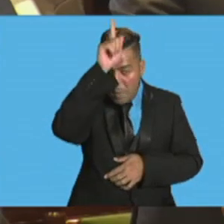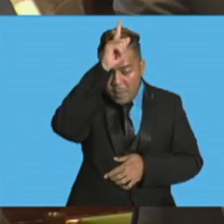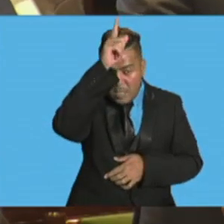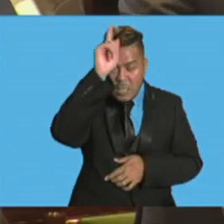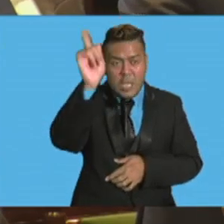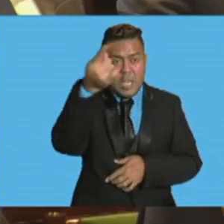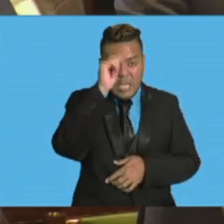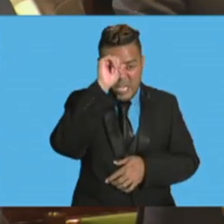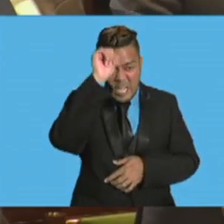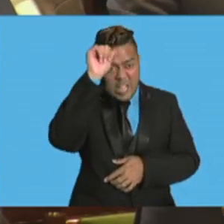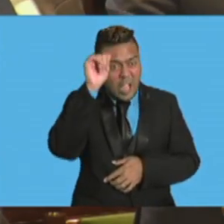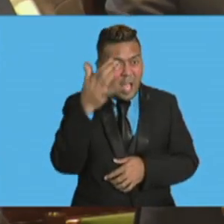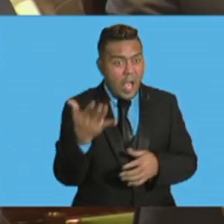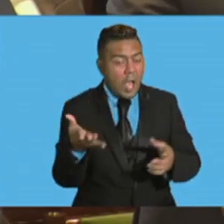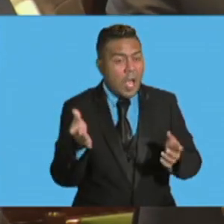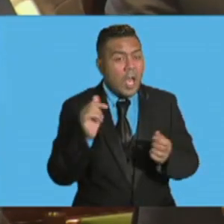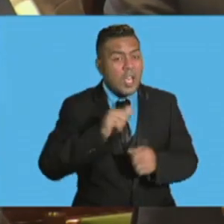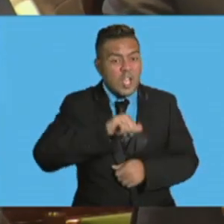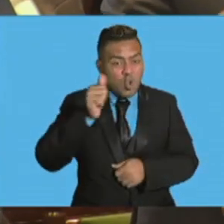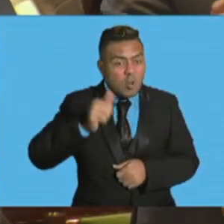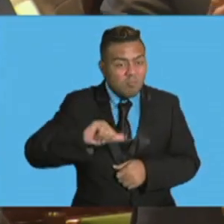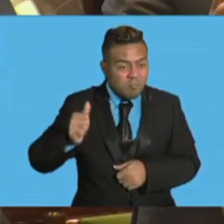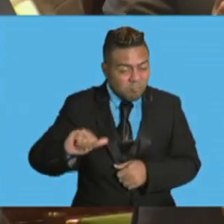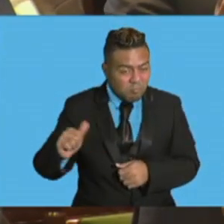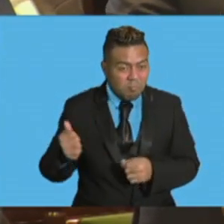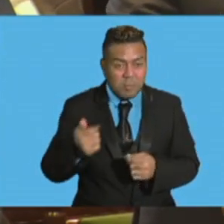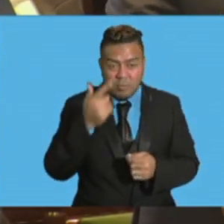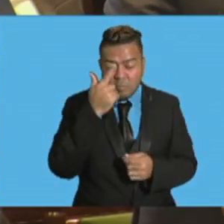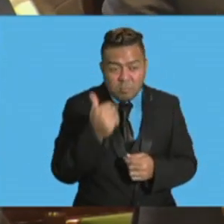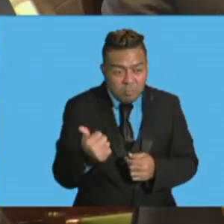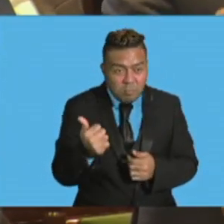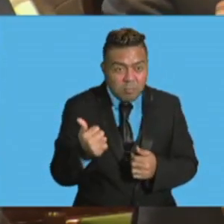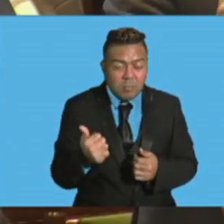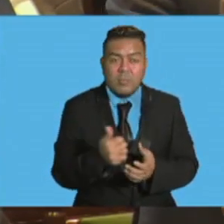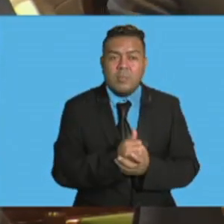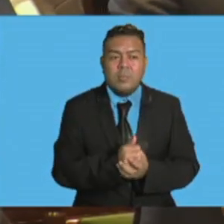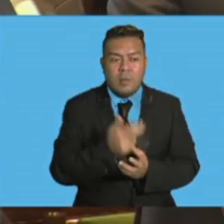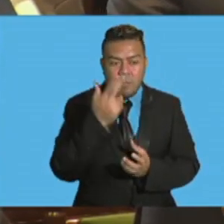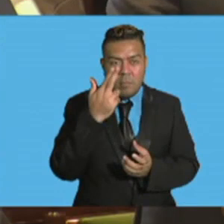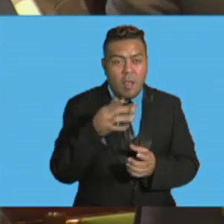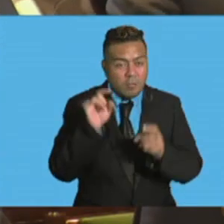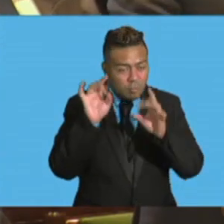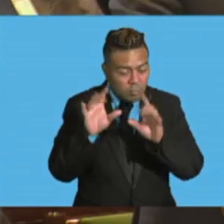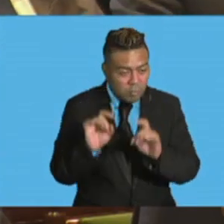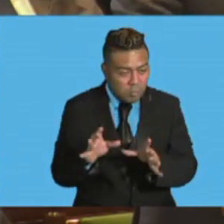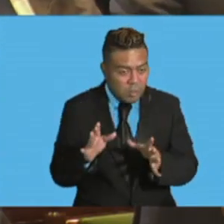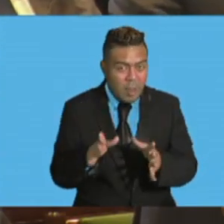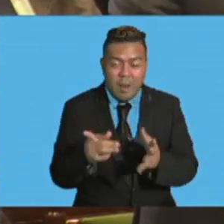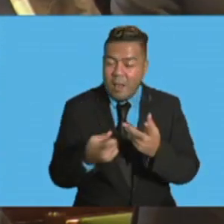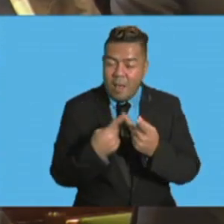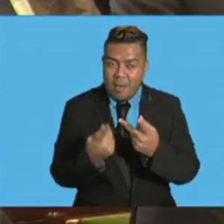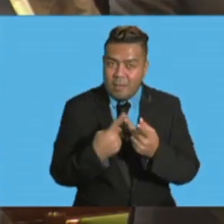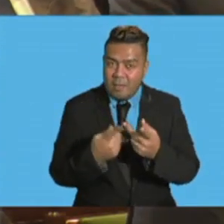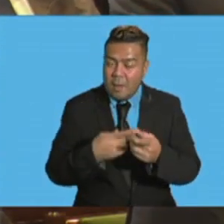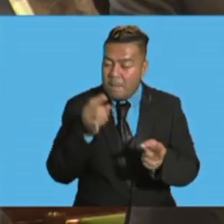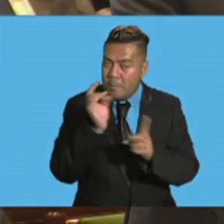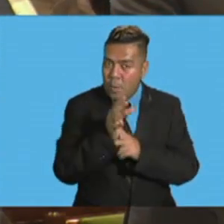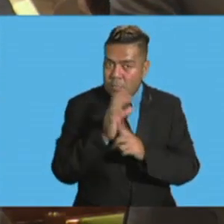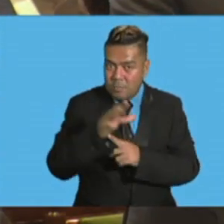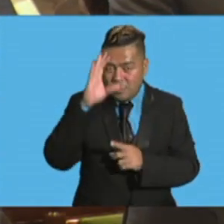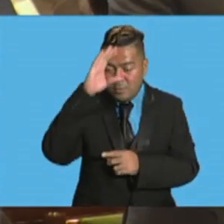India, Indonesia, Pakistan, Malaysia, Australia, and all the other key